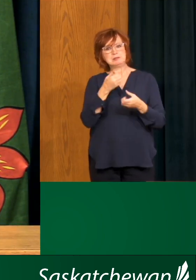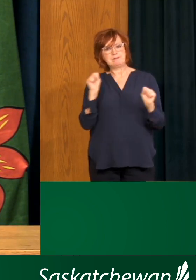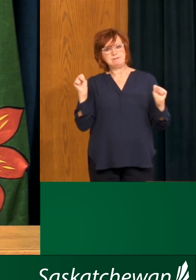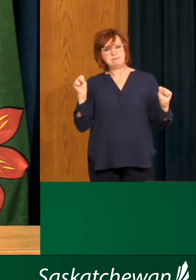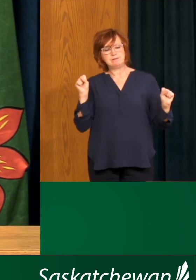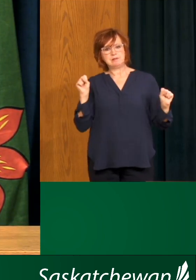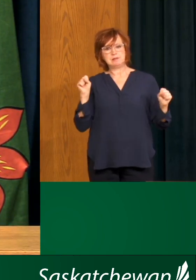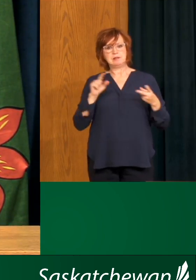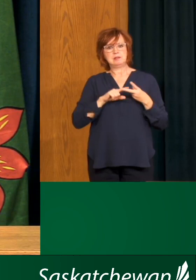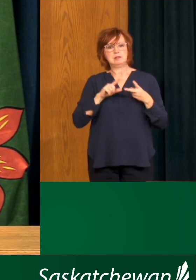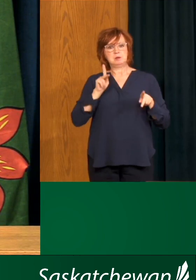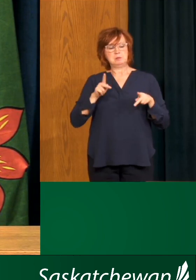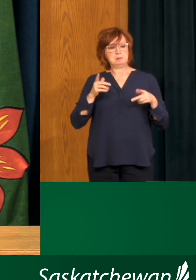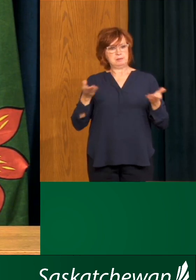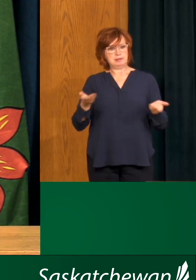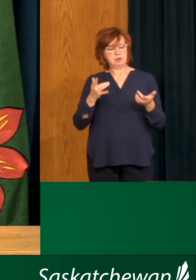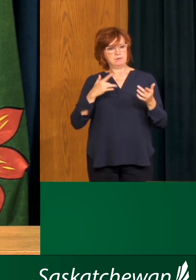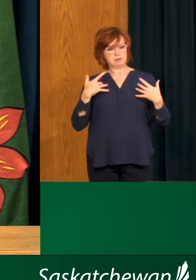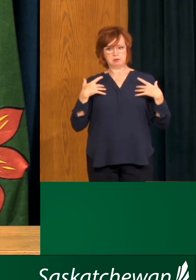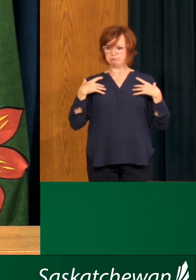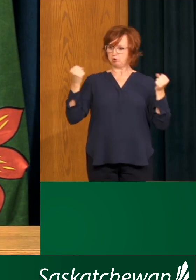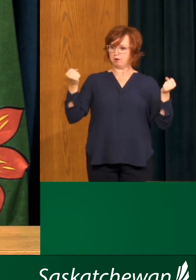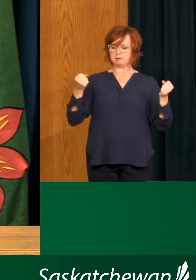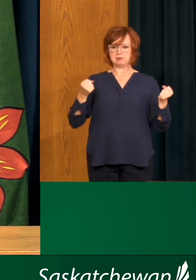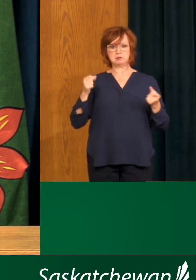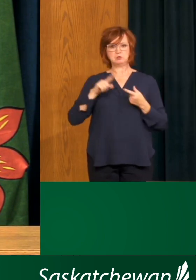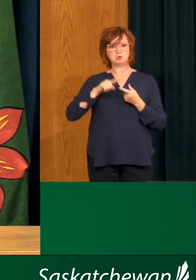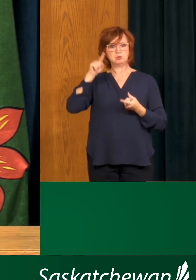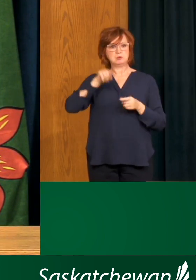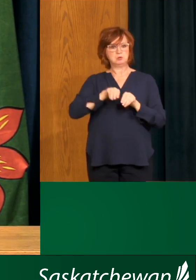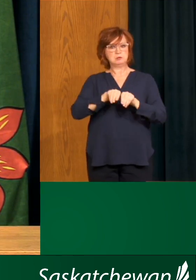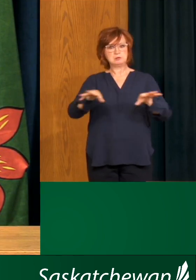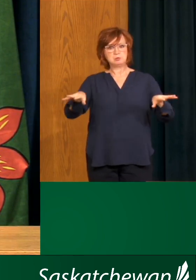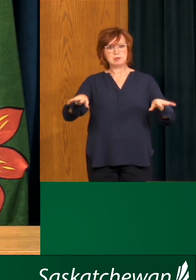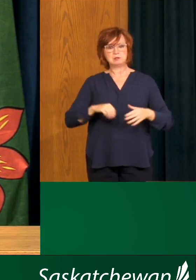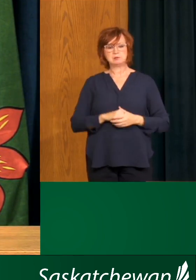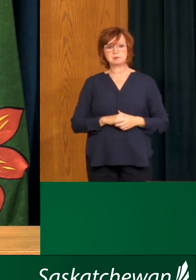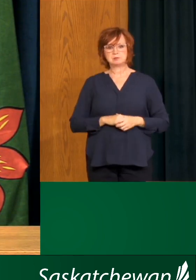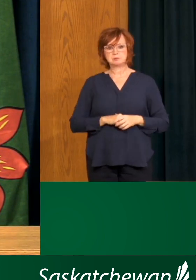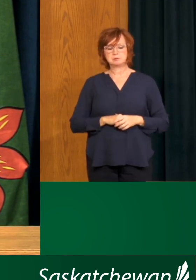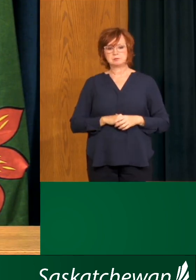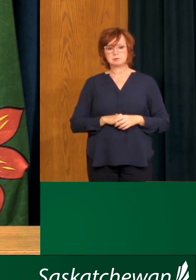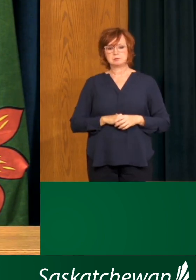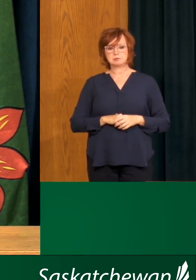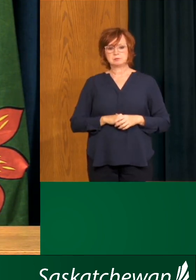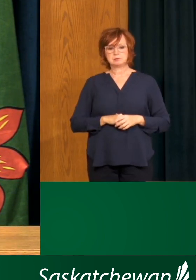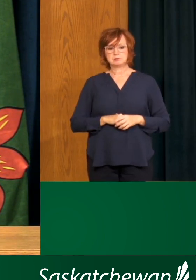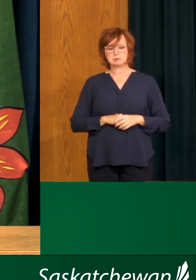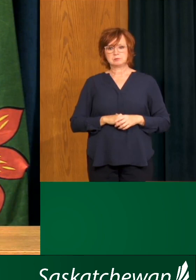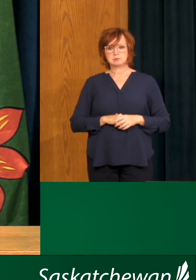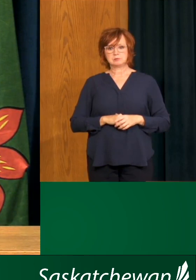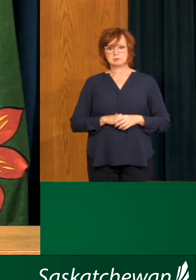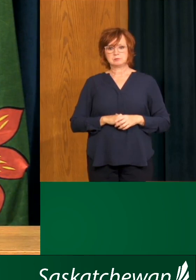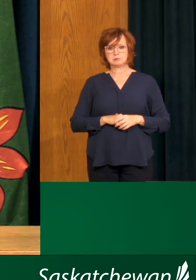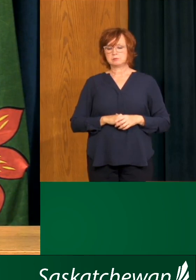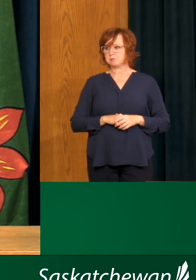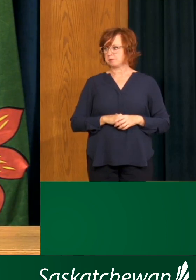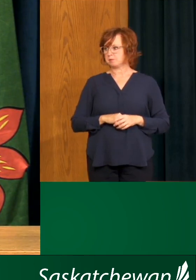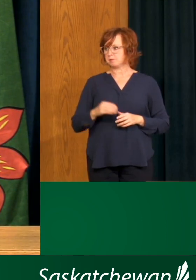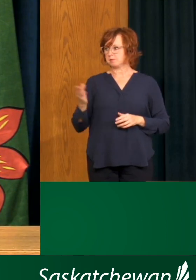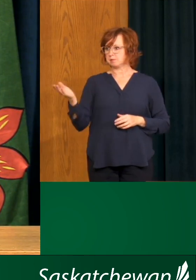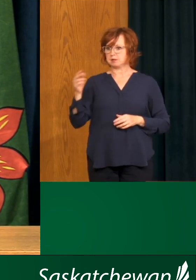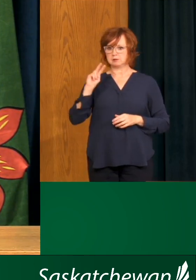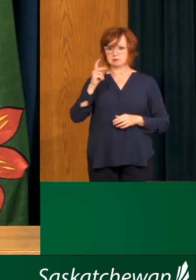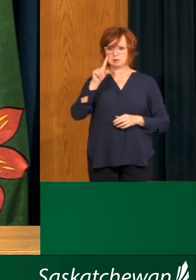can be confident are limiting the spread of this virus while we eventually will open up some travel. Follow-up,